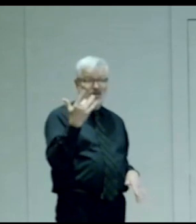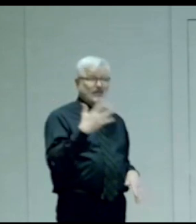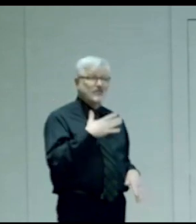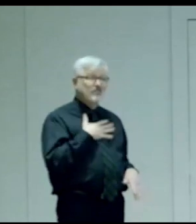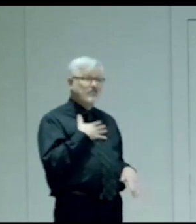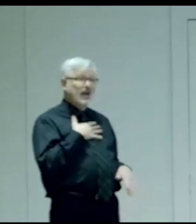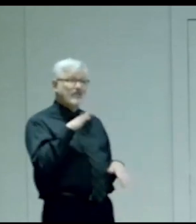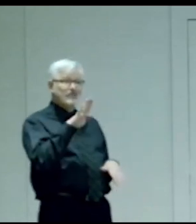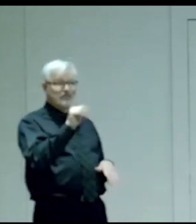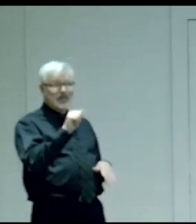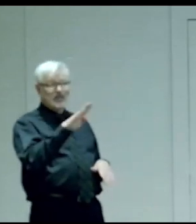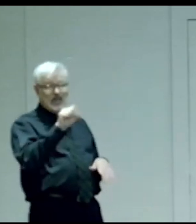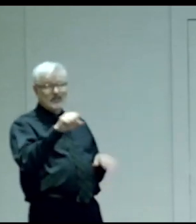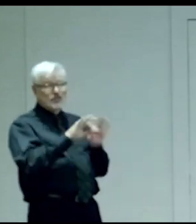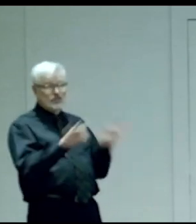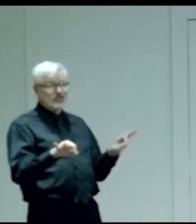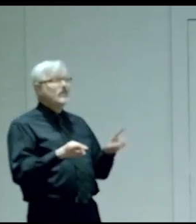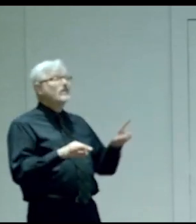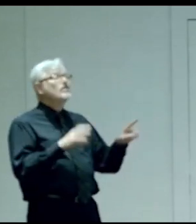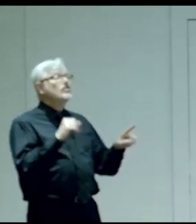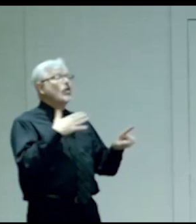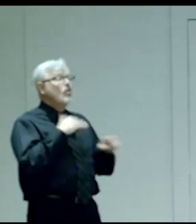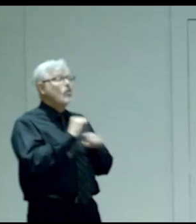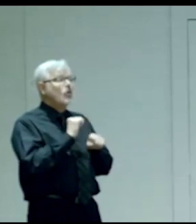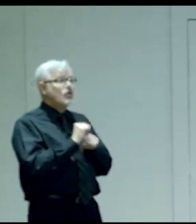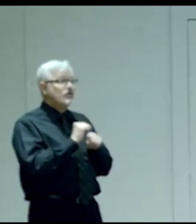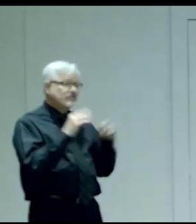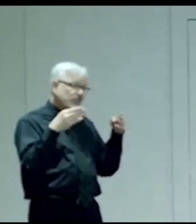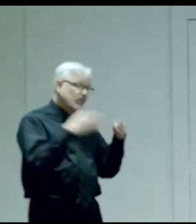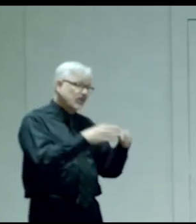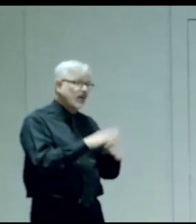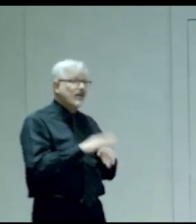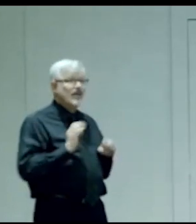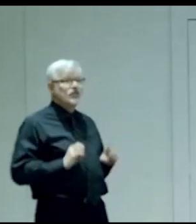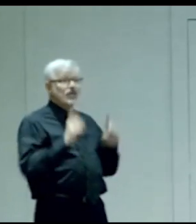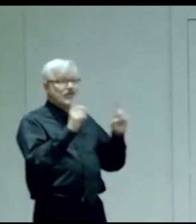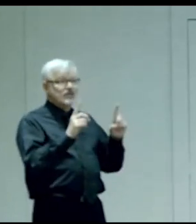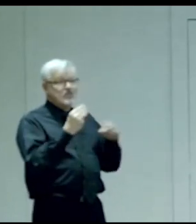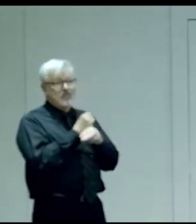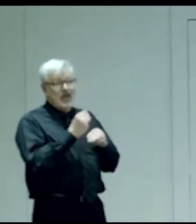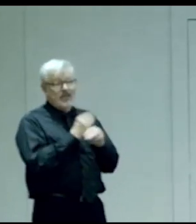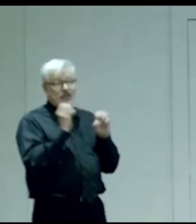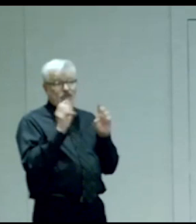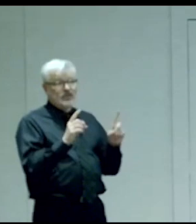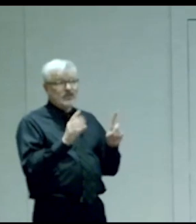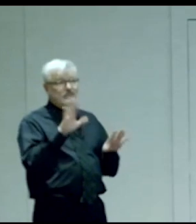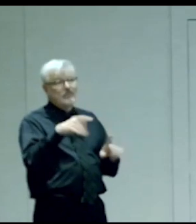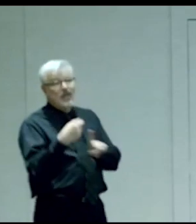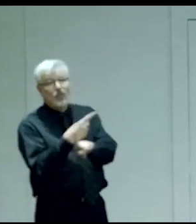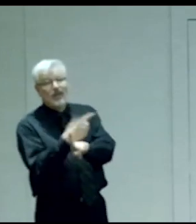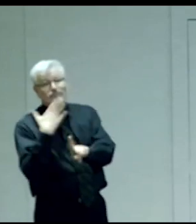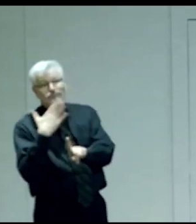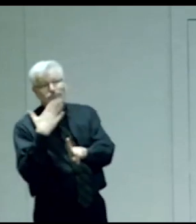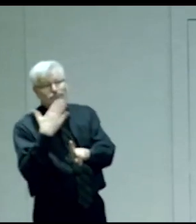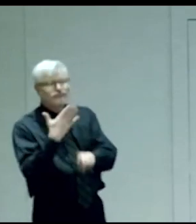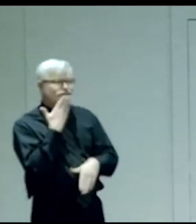undergraduate major. So the work that we're doing is around education, math education. And by the way, thank you for those